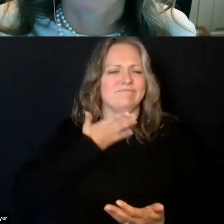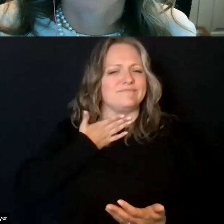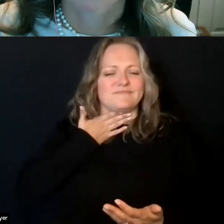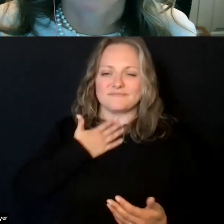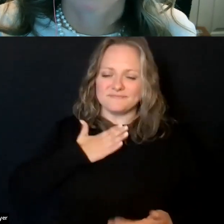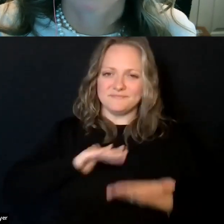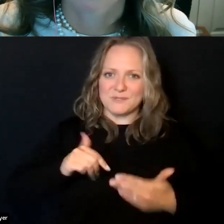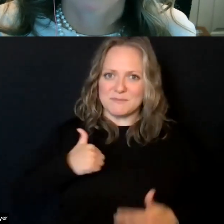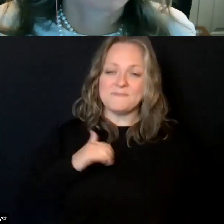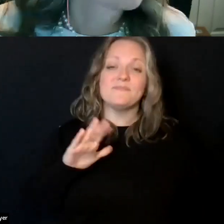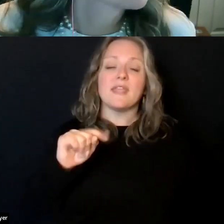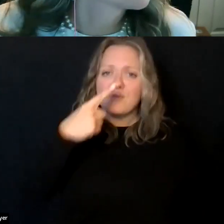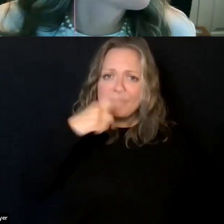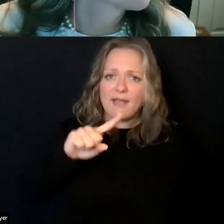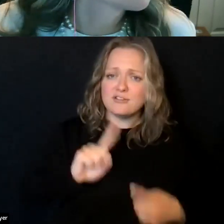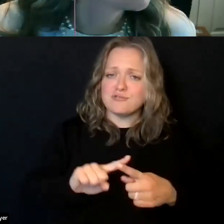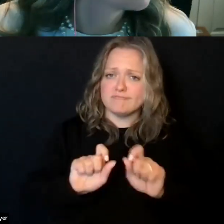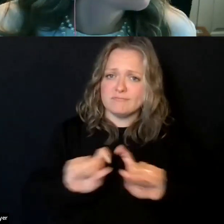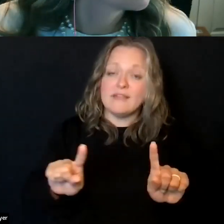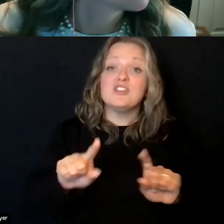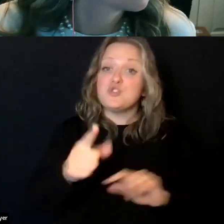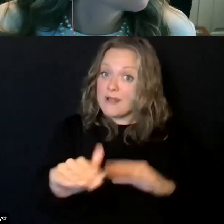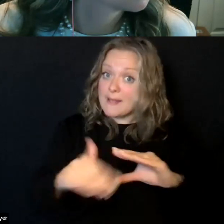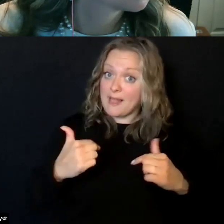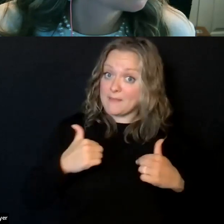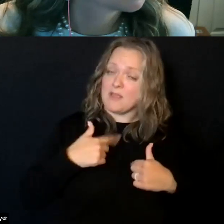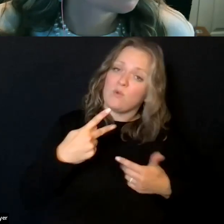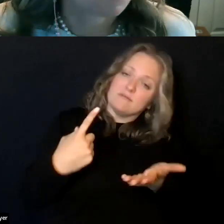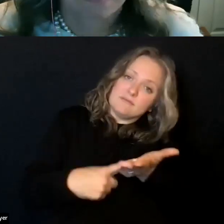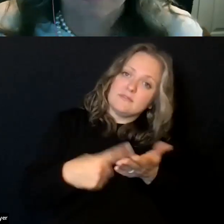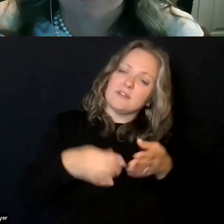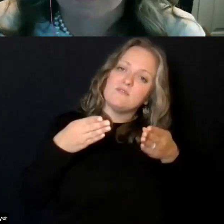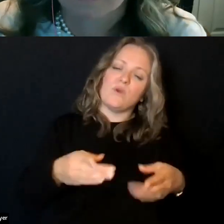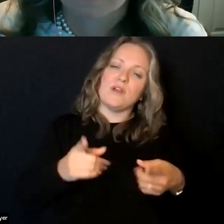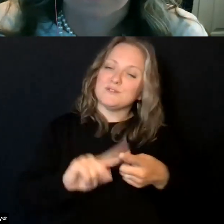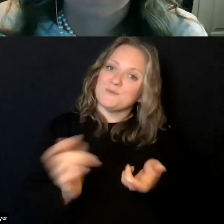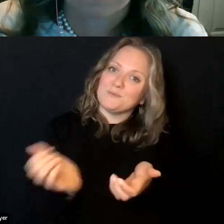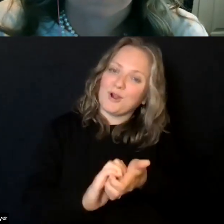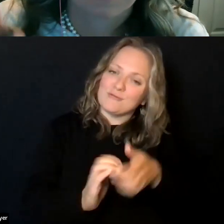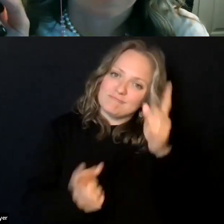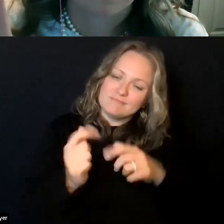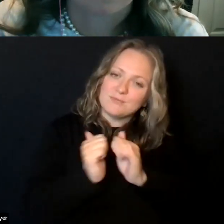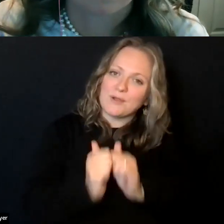that. But yeah, just shoot me an email and we can discuss some ways to work together.